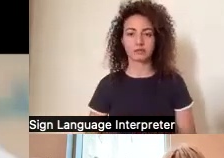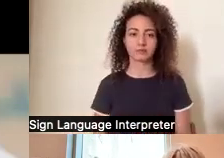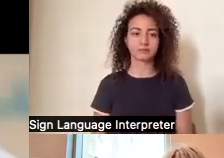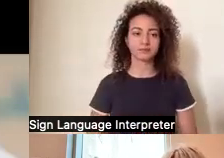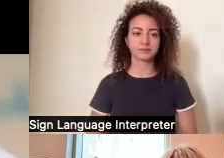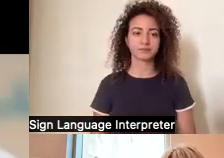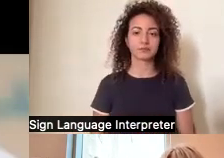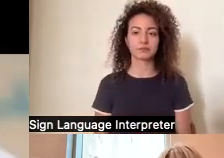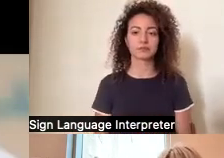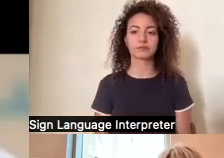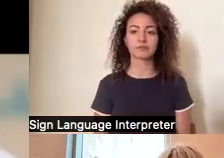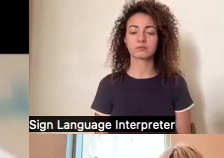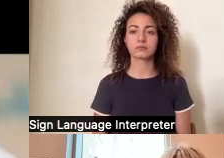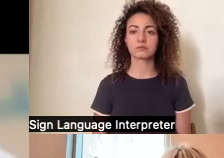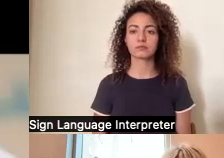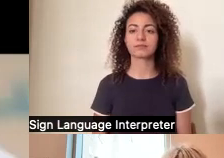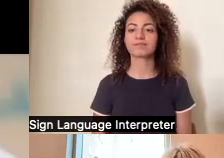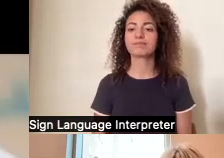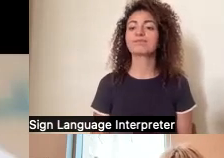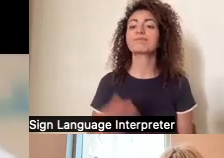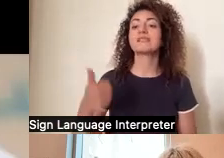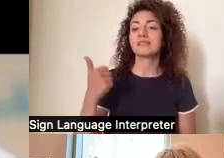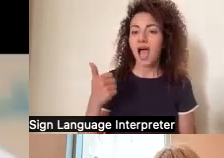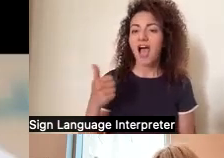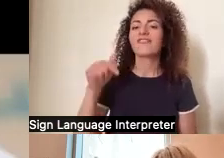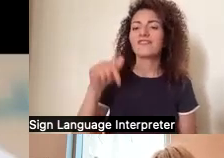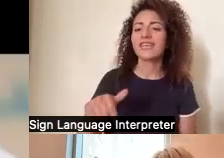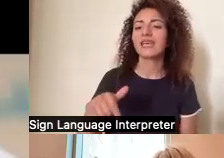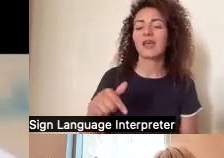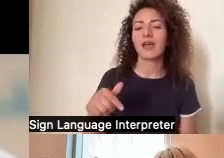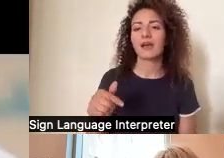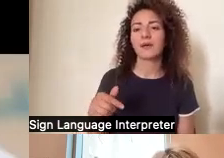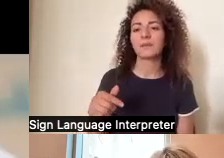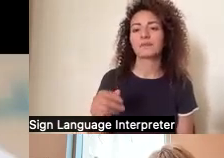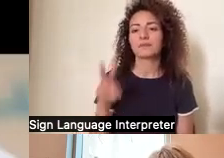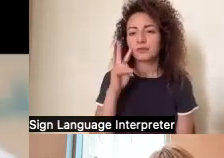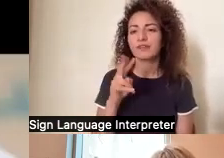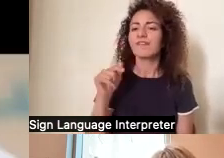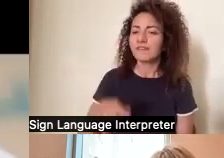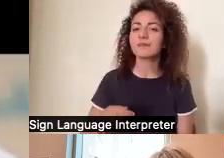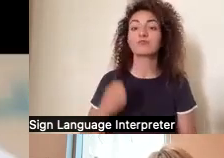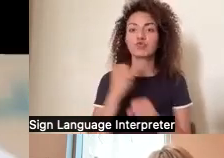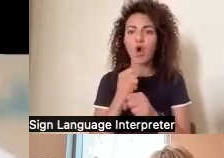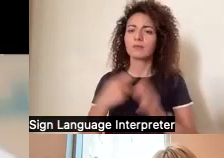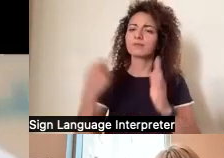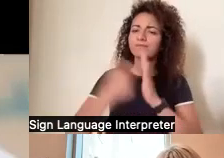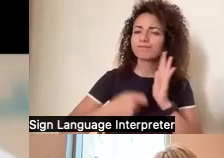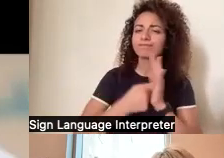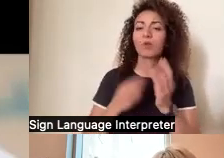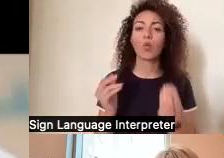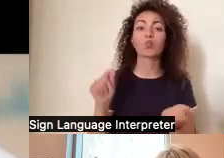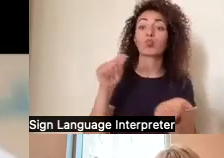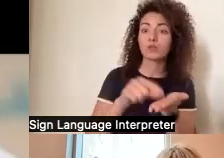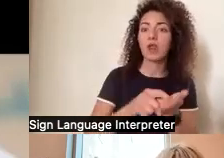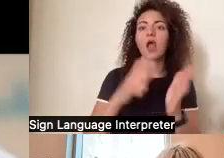conceptualization really is that, yes, there have been phenomenal strides and positive